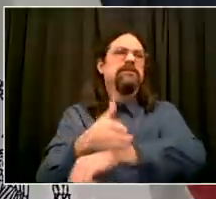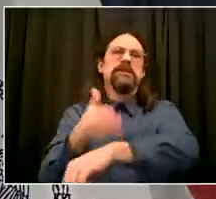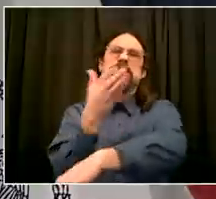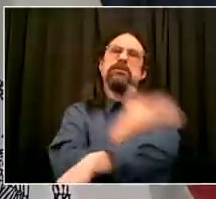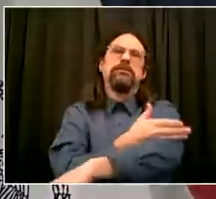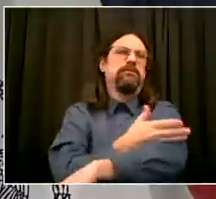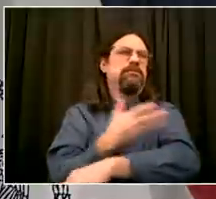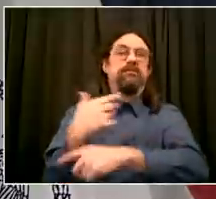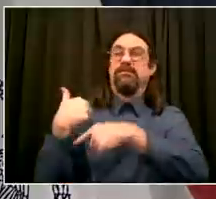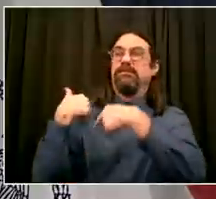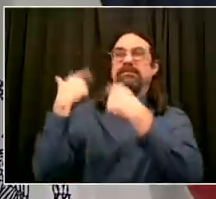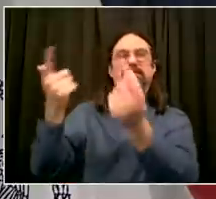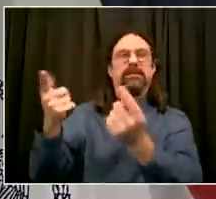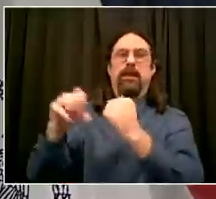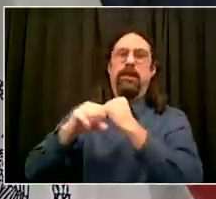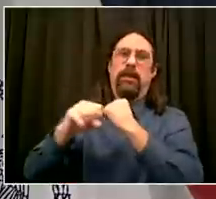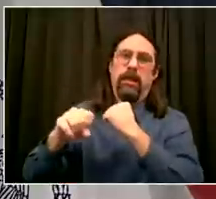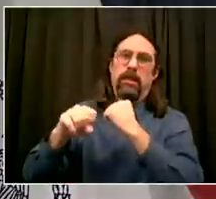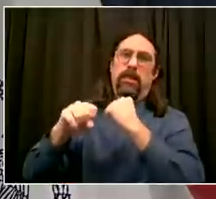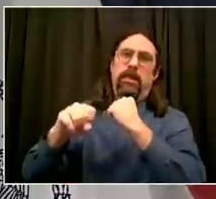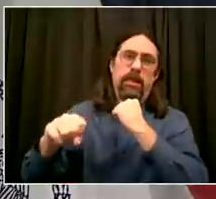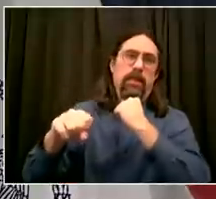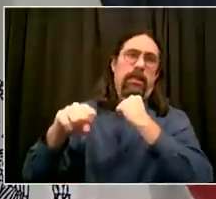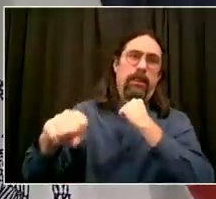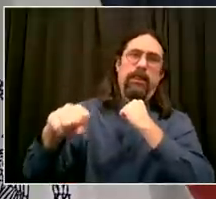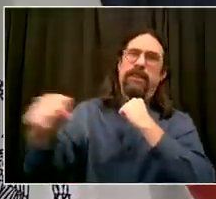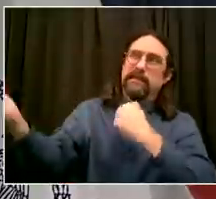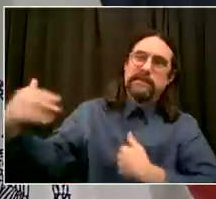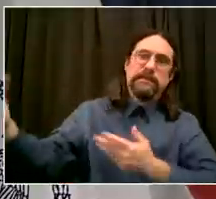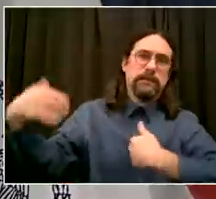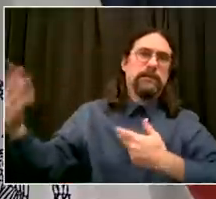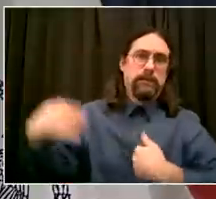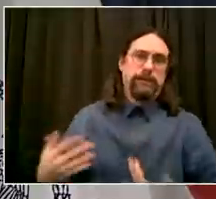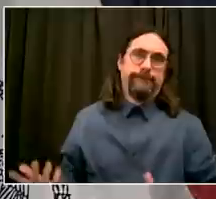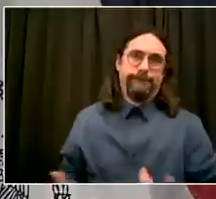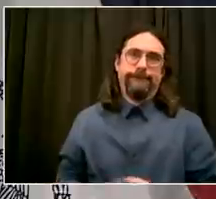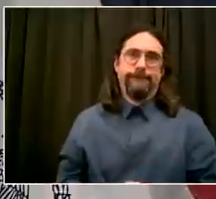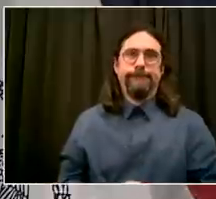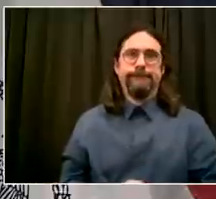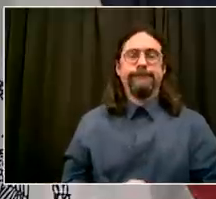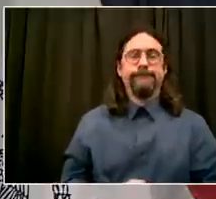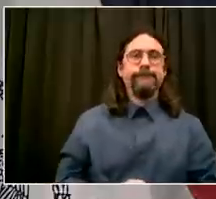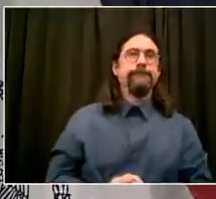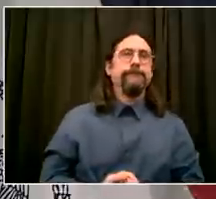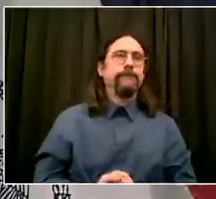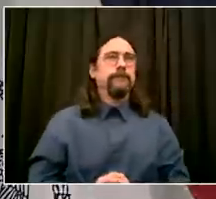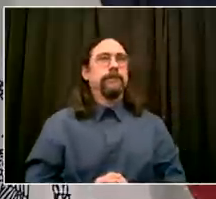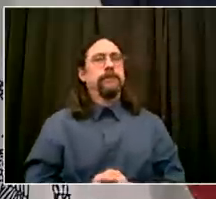Go ahead. Next up, we have Rich from WCBS Radio.